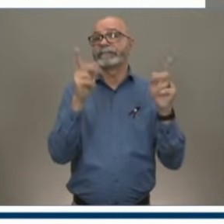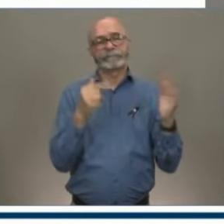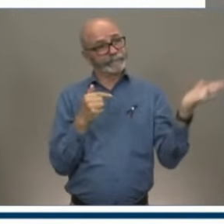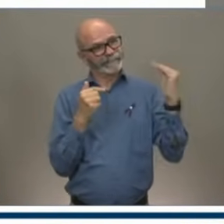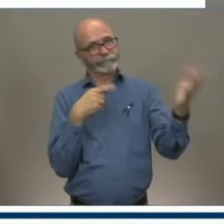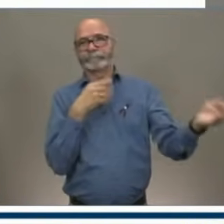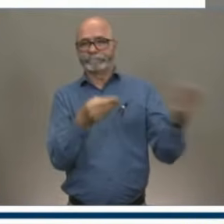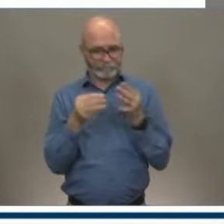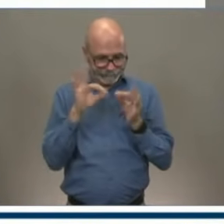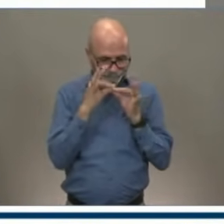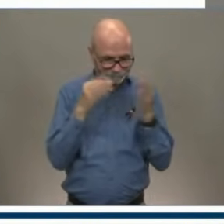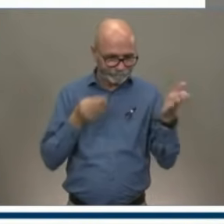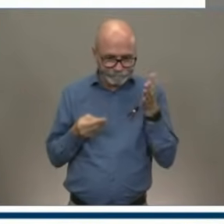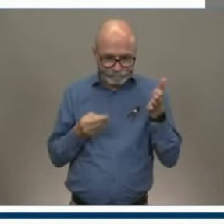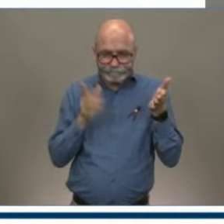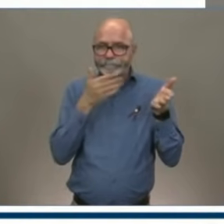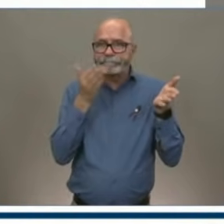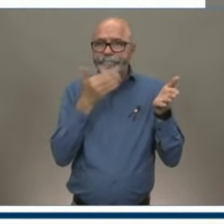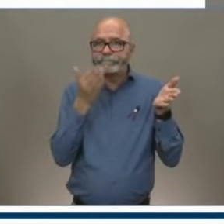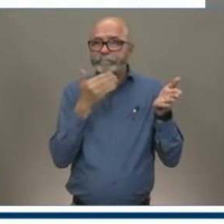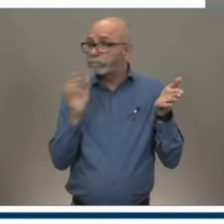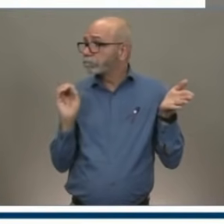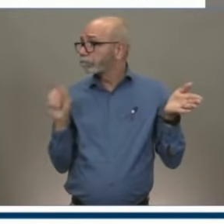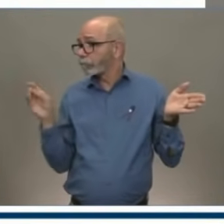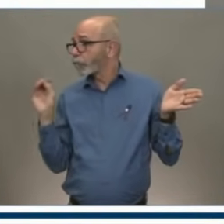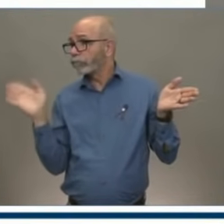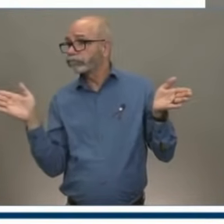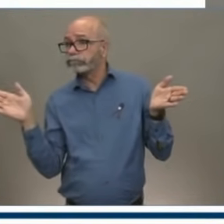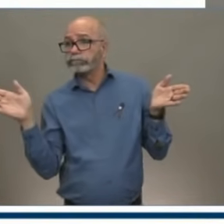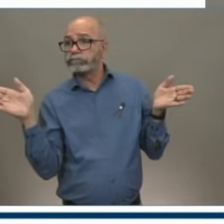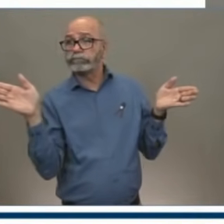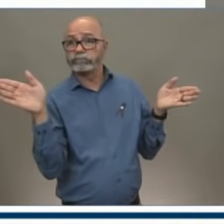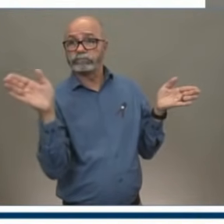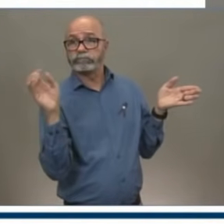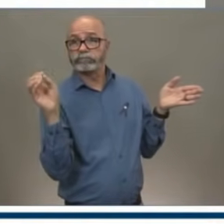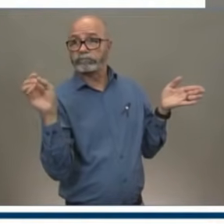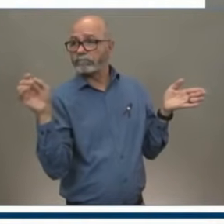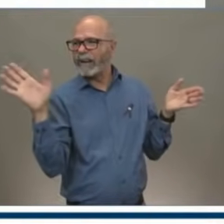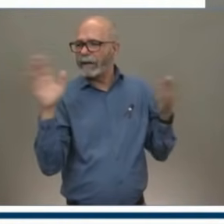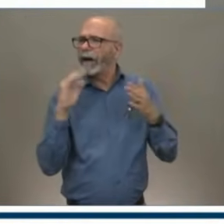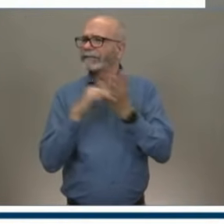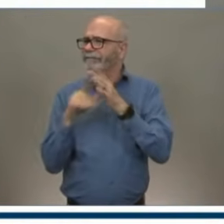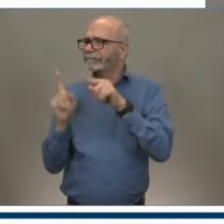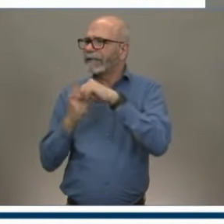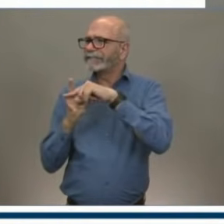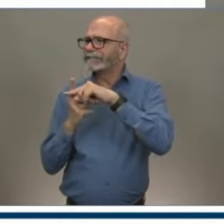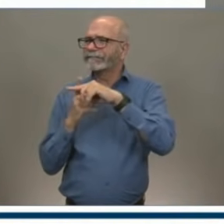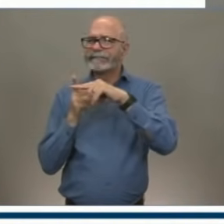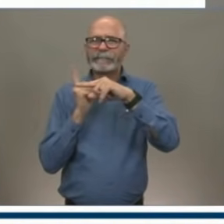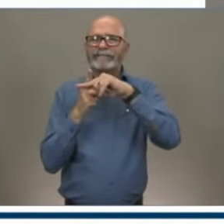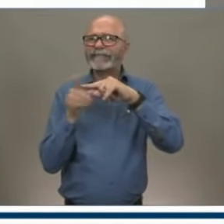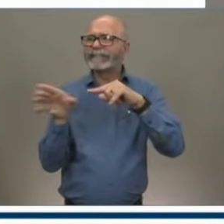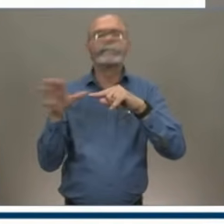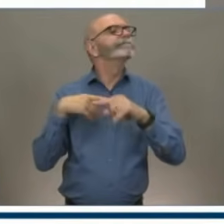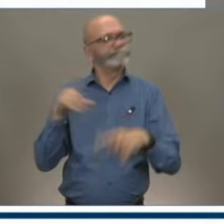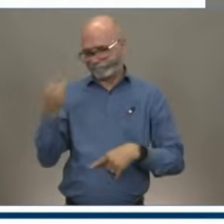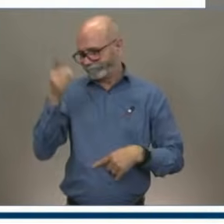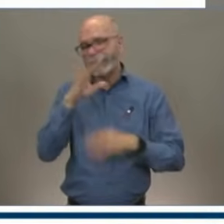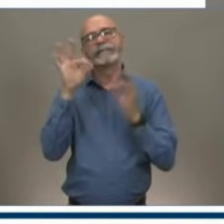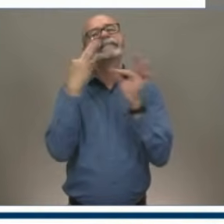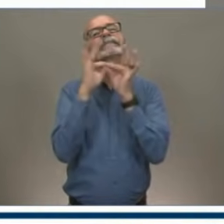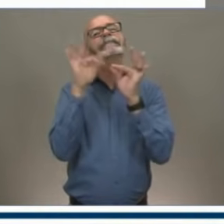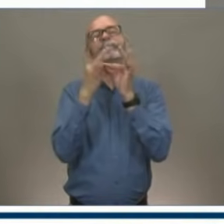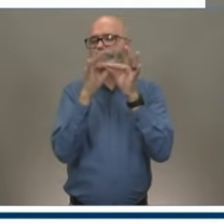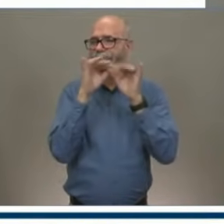been any additional contacts who are testing positive. So we work rapidly, and I'm very proud of the work that public health